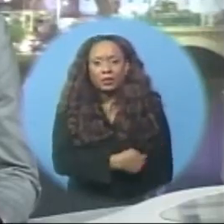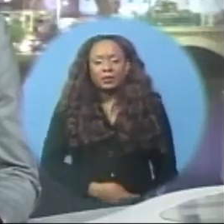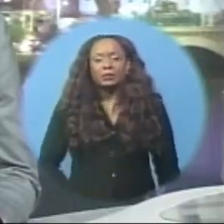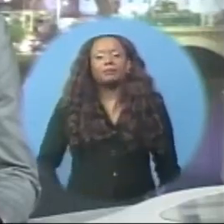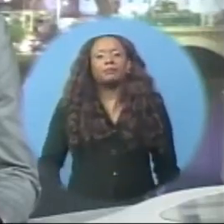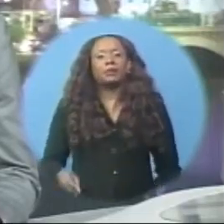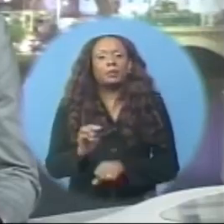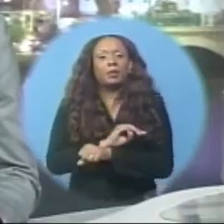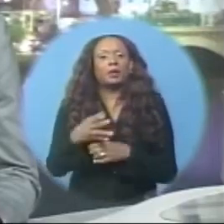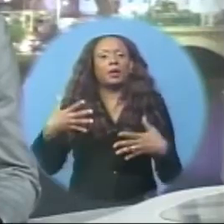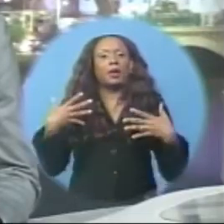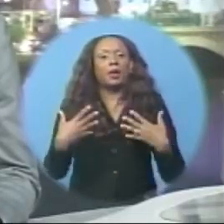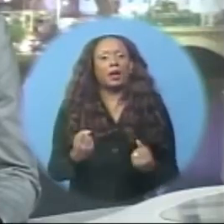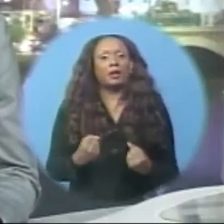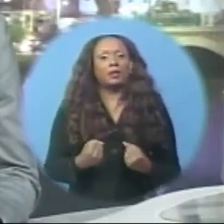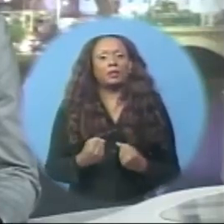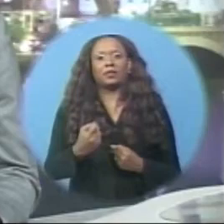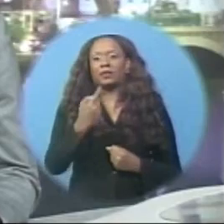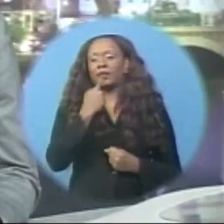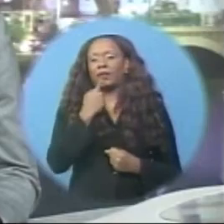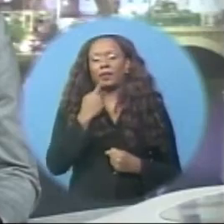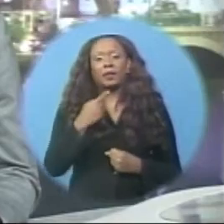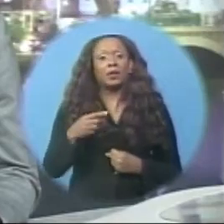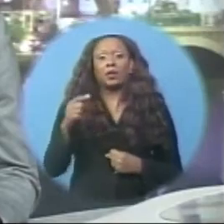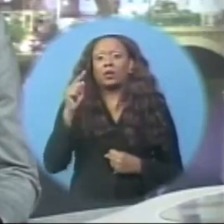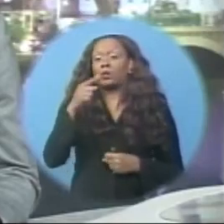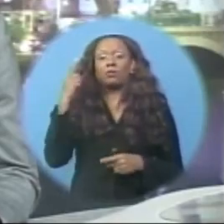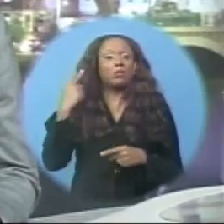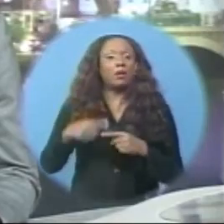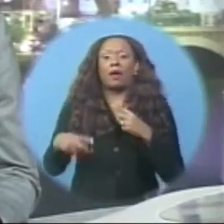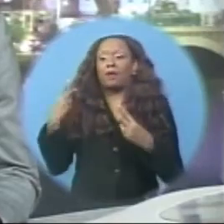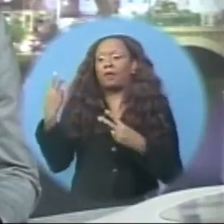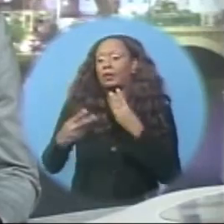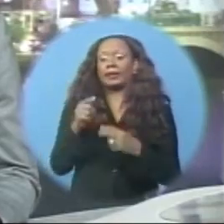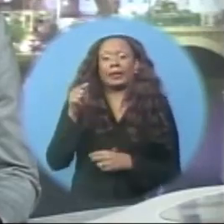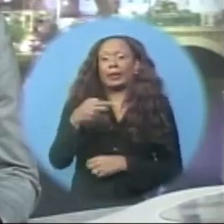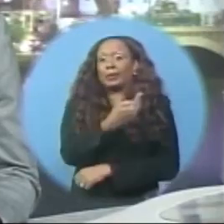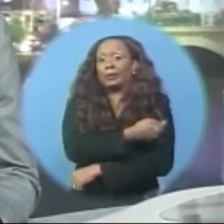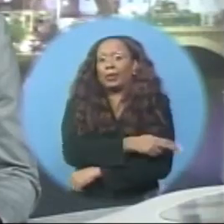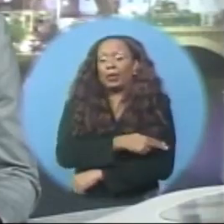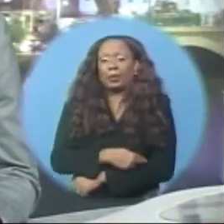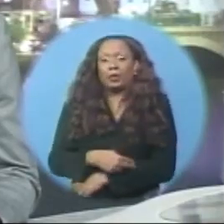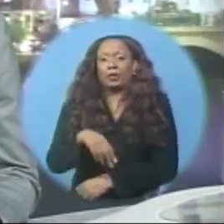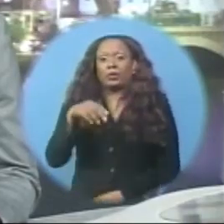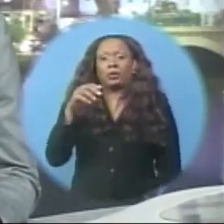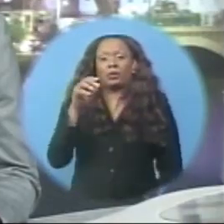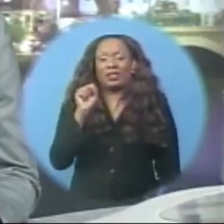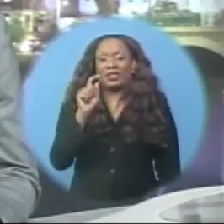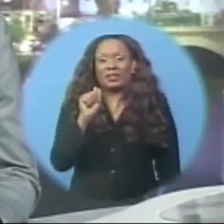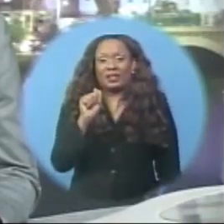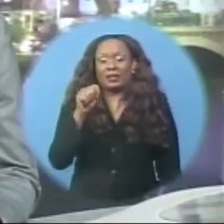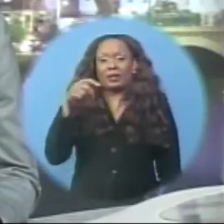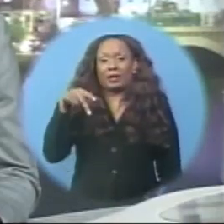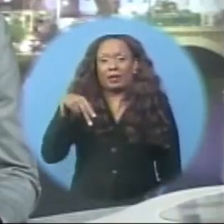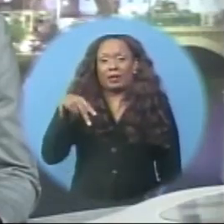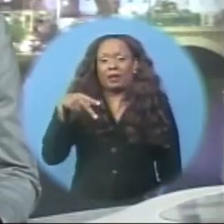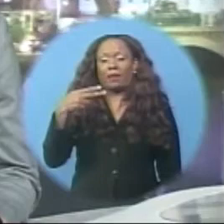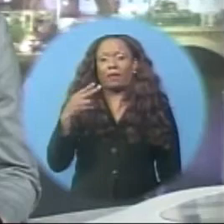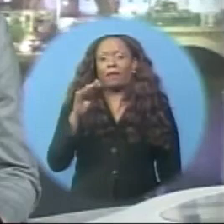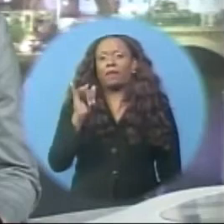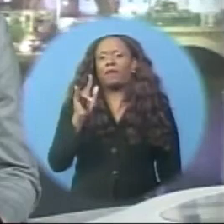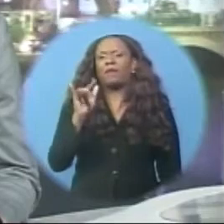the Ministry of Health is advising the public that visits will not be allowed. It says visits will resume once the situation is